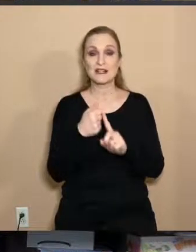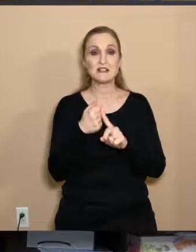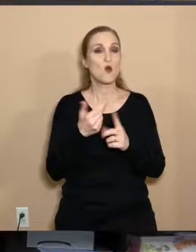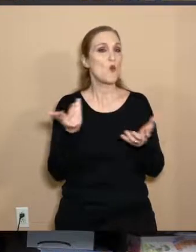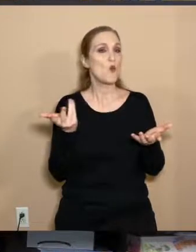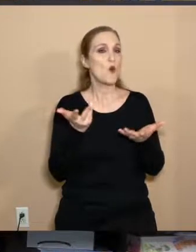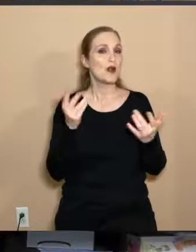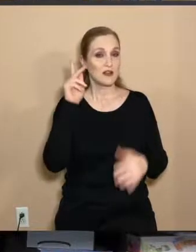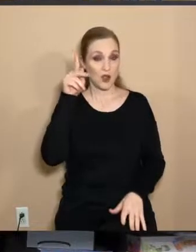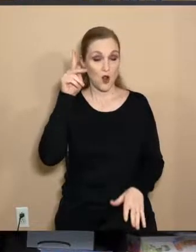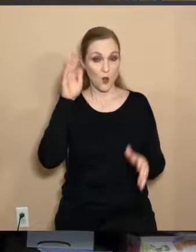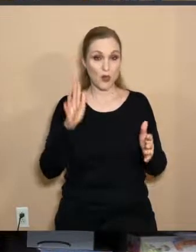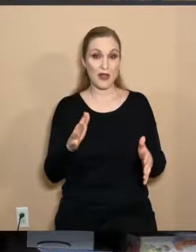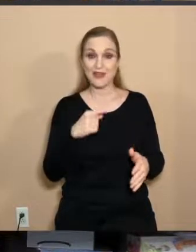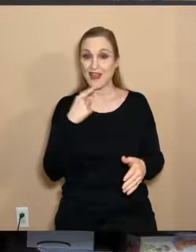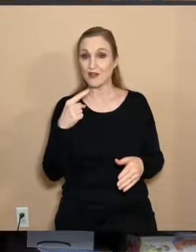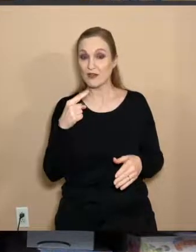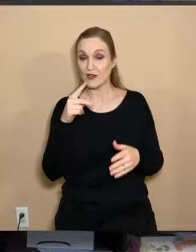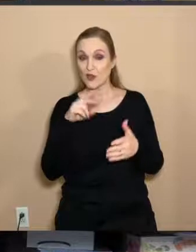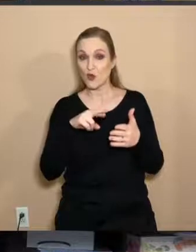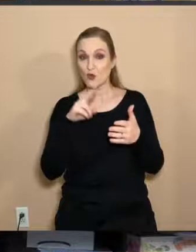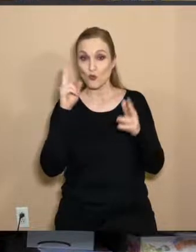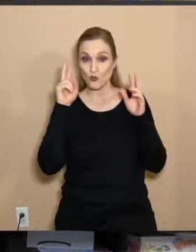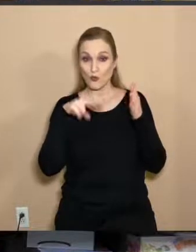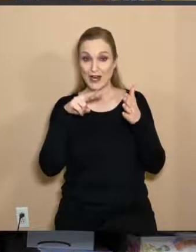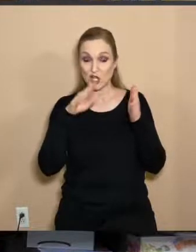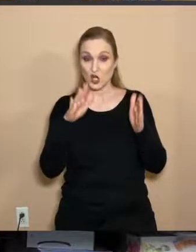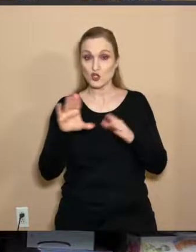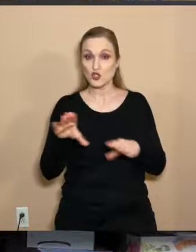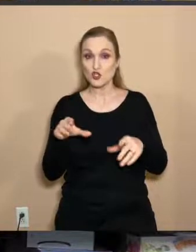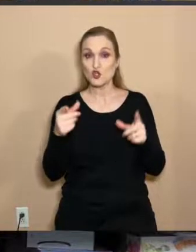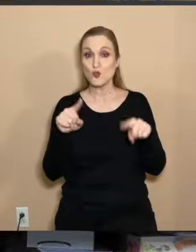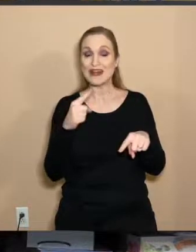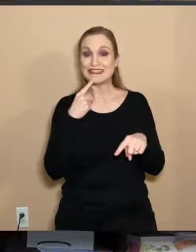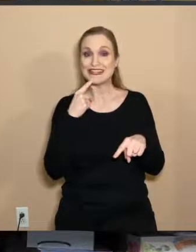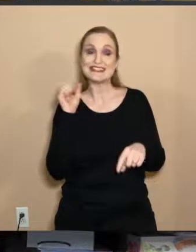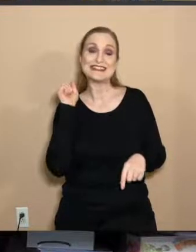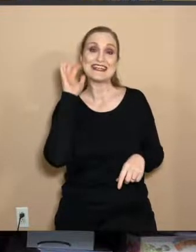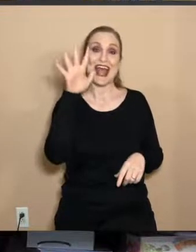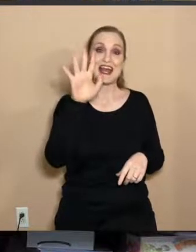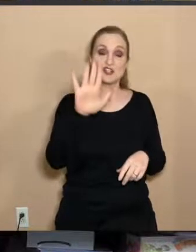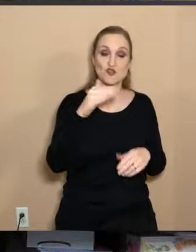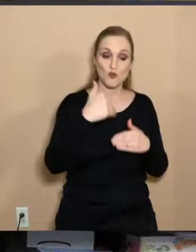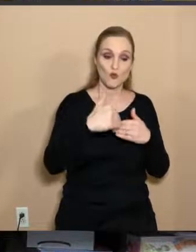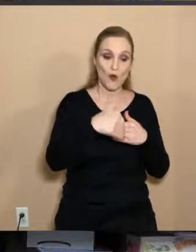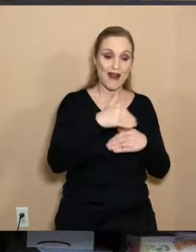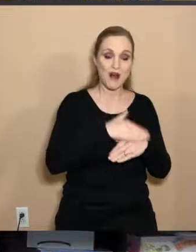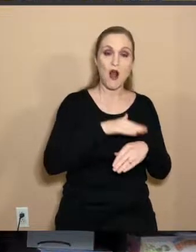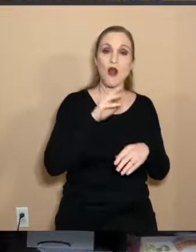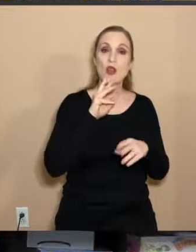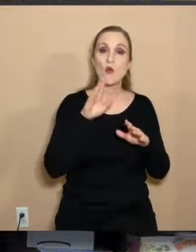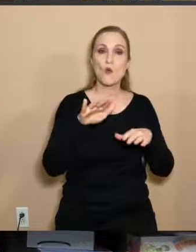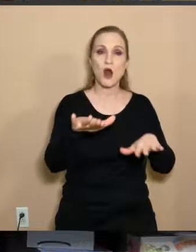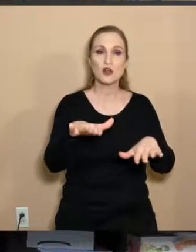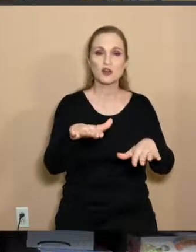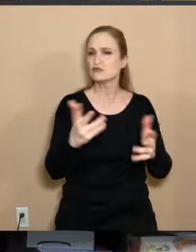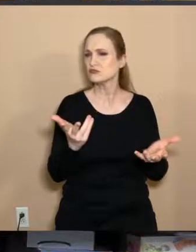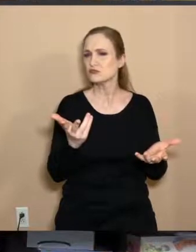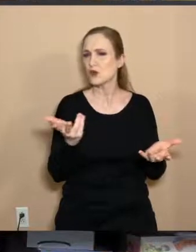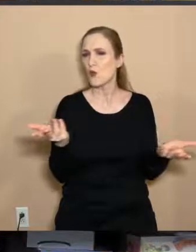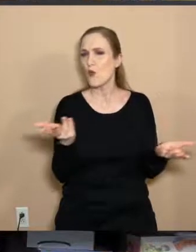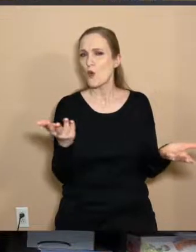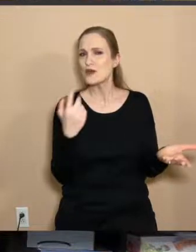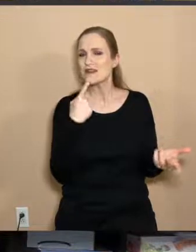is the Qoheleth instructing the reader to do when he says to, quote, "cast your bread upon the waters"? What does he say will